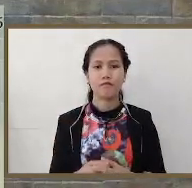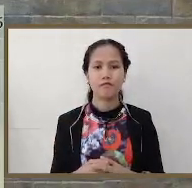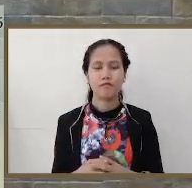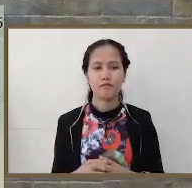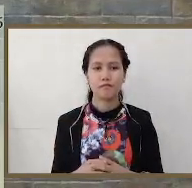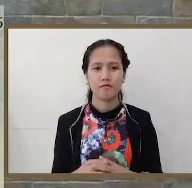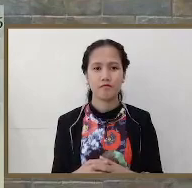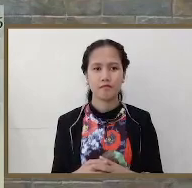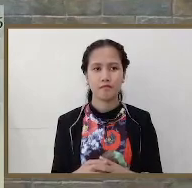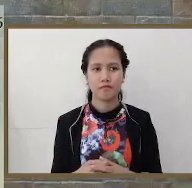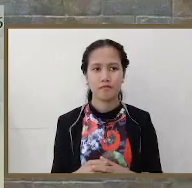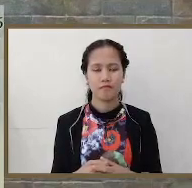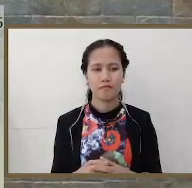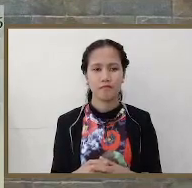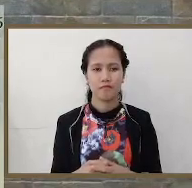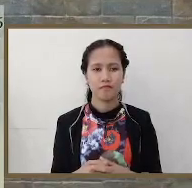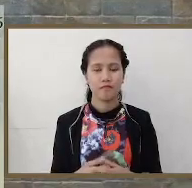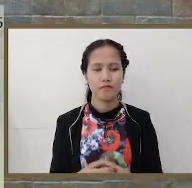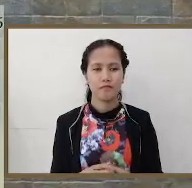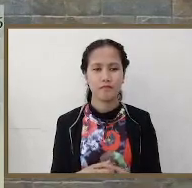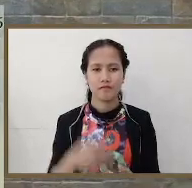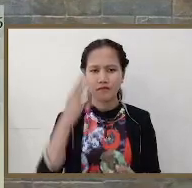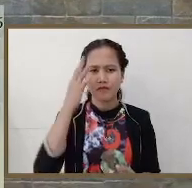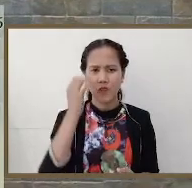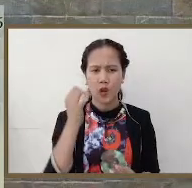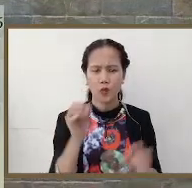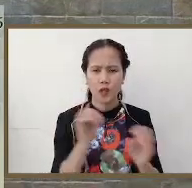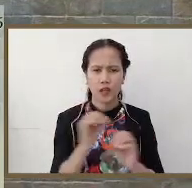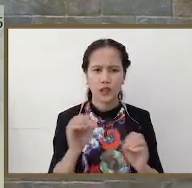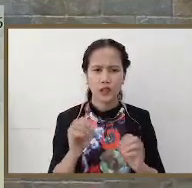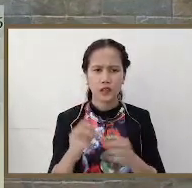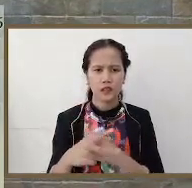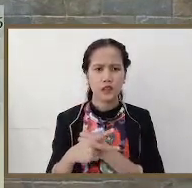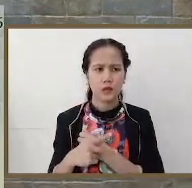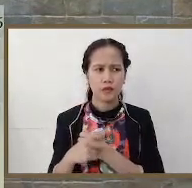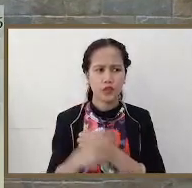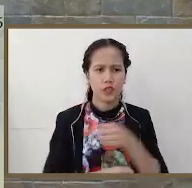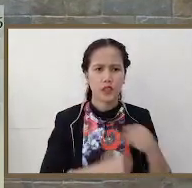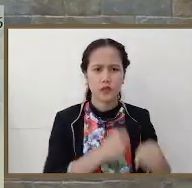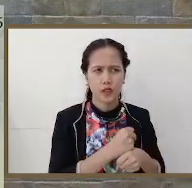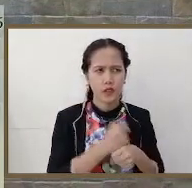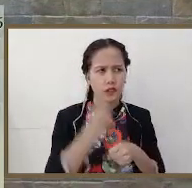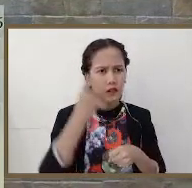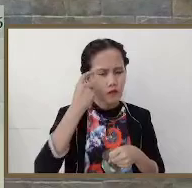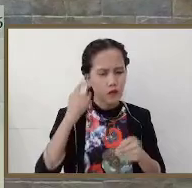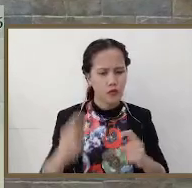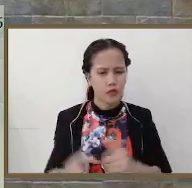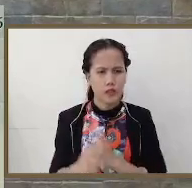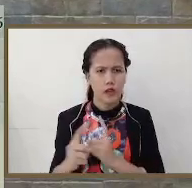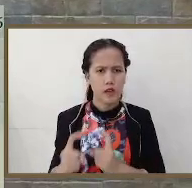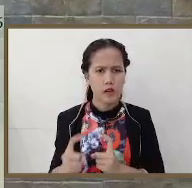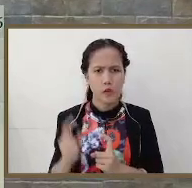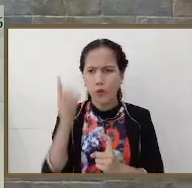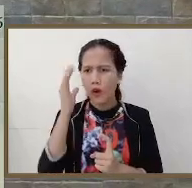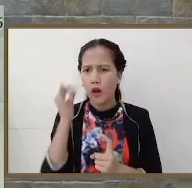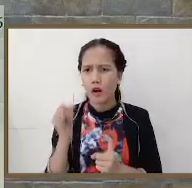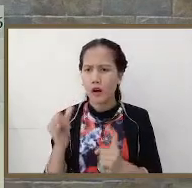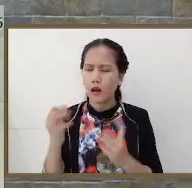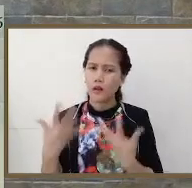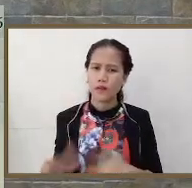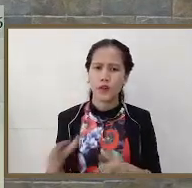for sins. Bakit? Because sabi po ng Biblia, after that we have received the knowledge of